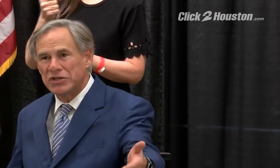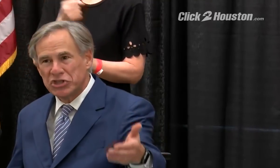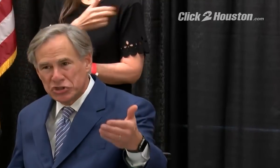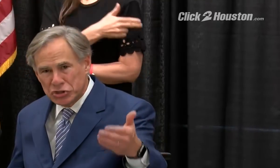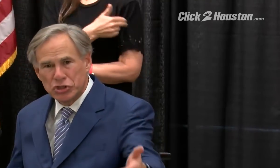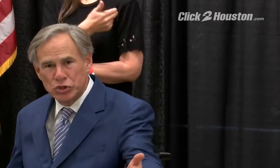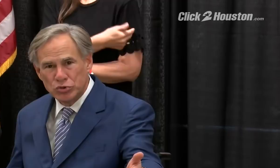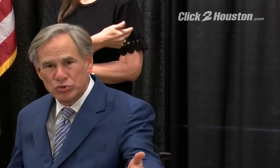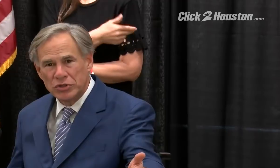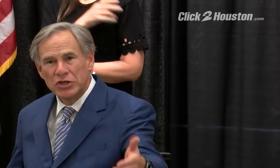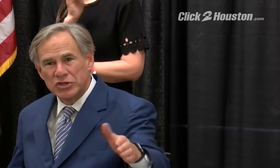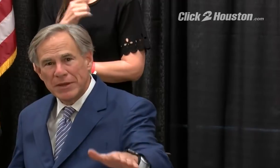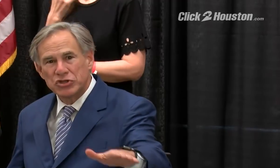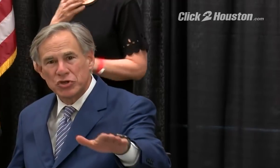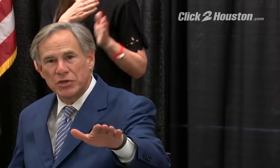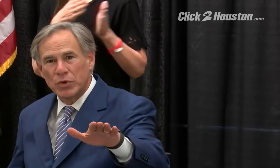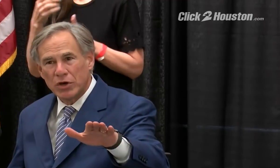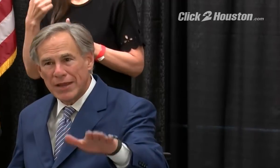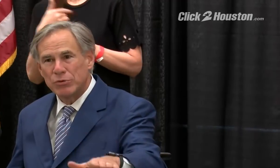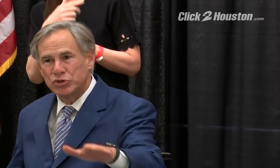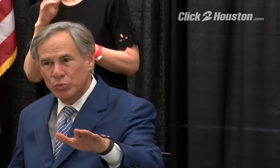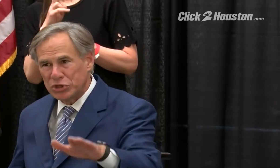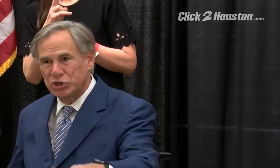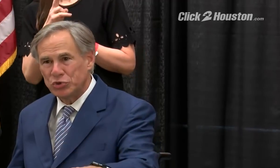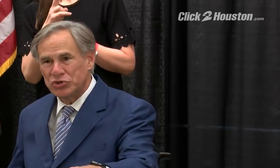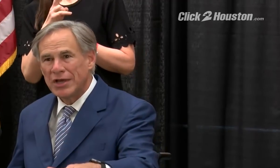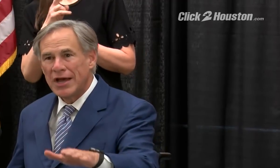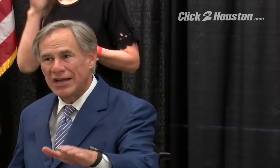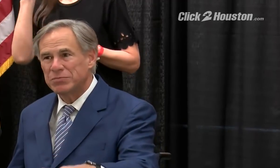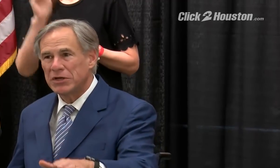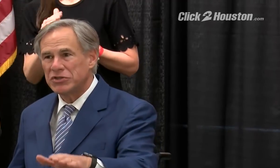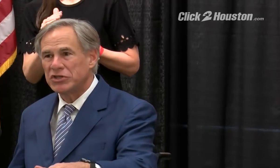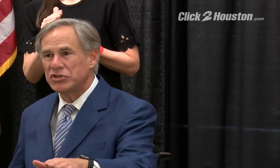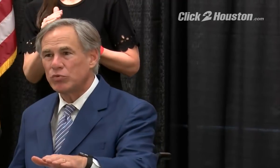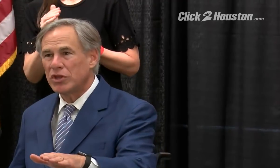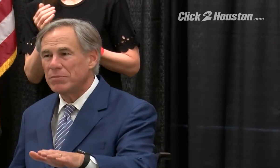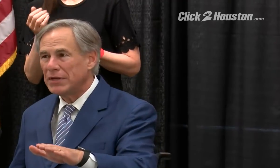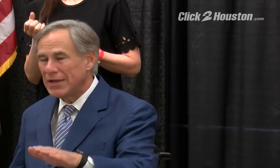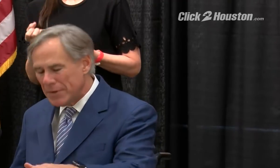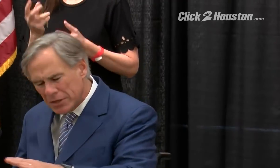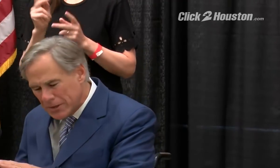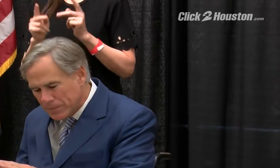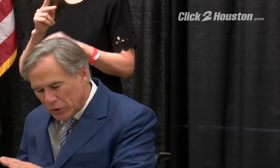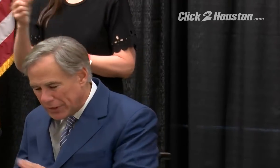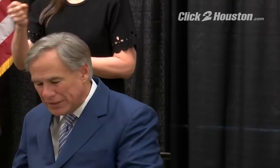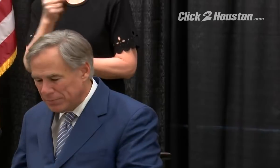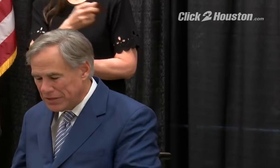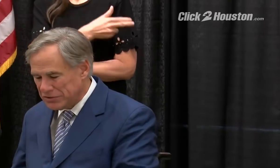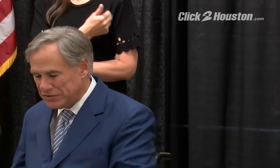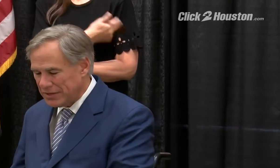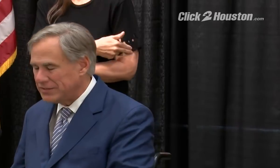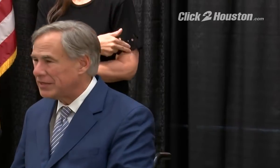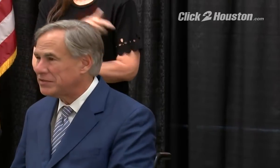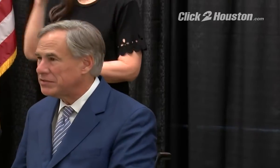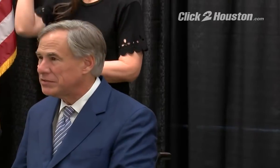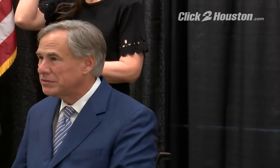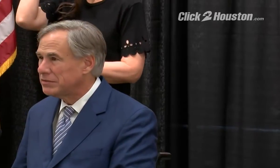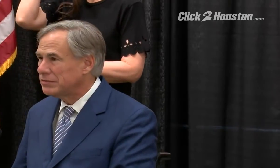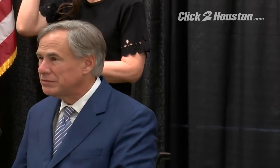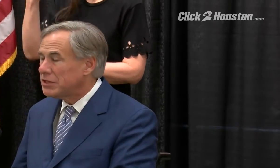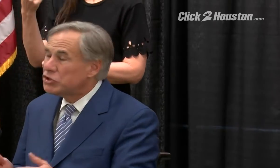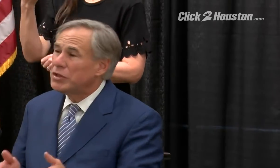the strategies used to make sure that we are able to reduce hospitalizations, whether it be in Lubbock or any place in the state of